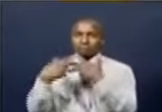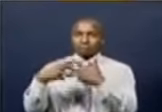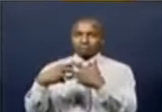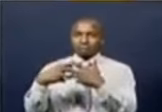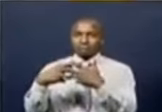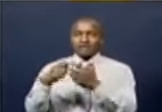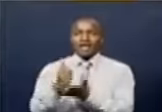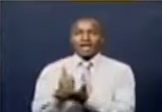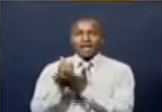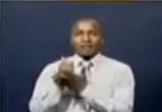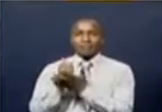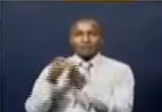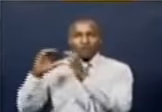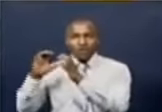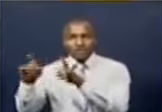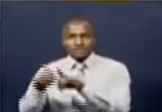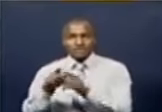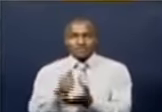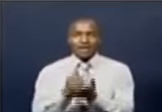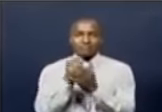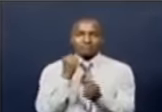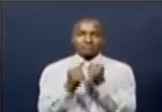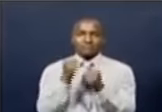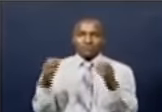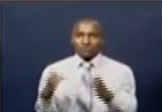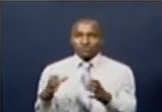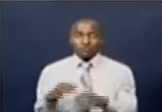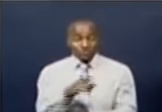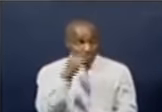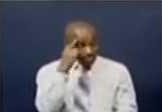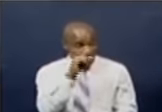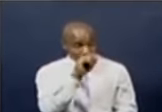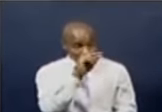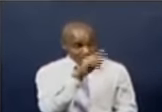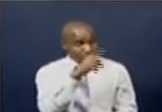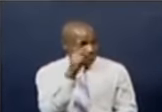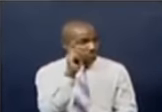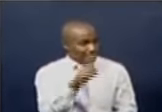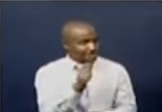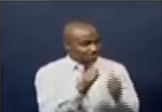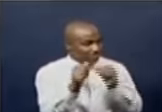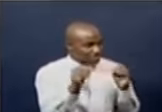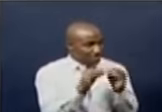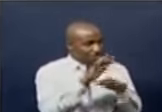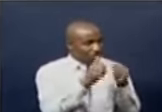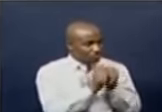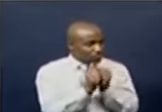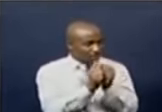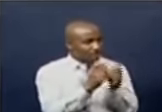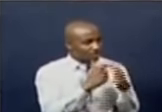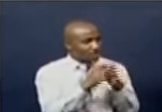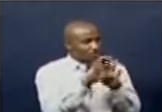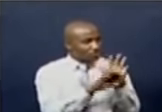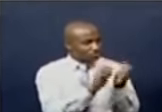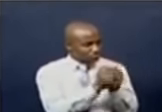the coaches and to favor the athletes as well. Okay. Yeah. So you think, like Moses says, there should be a meeting of sorts to try and get everybody together and do a drastic